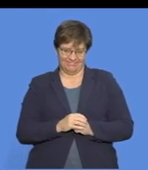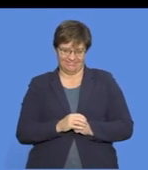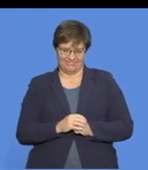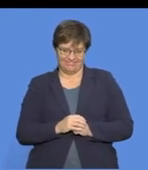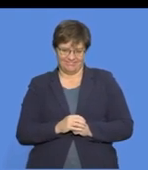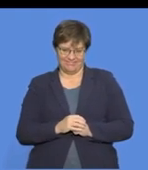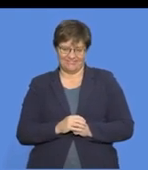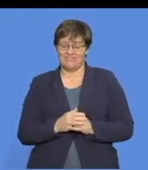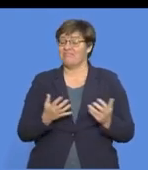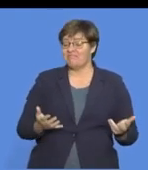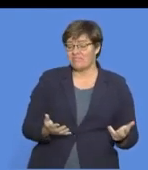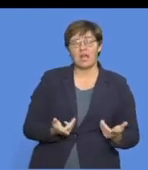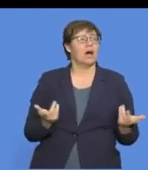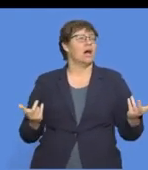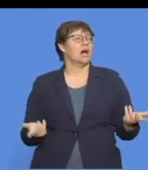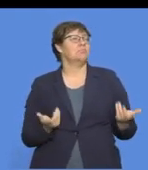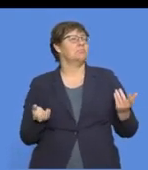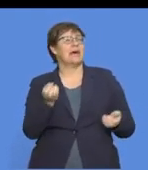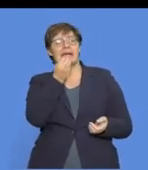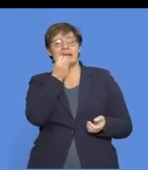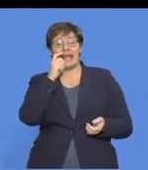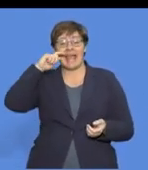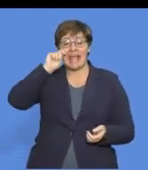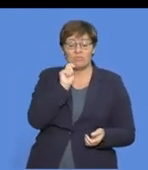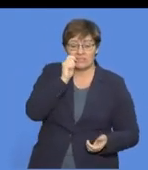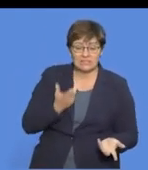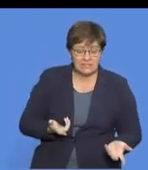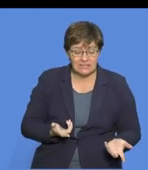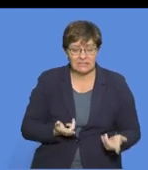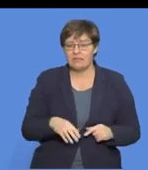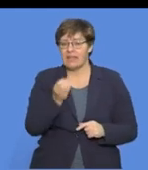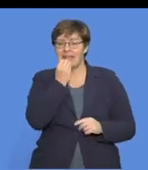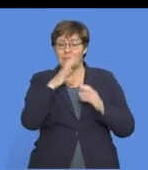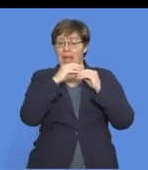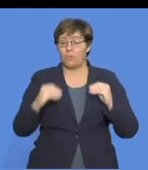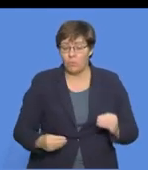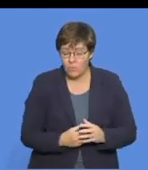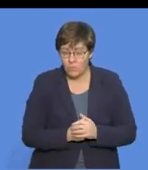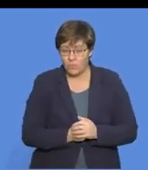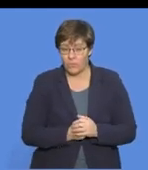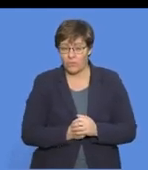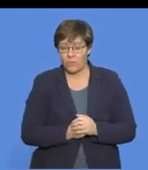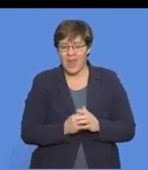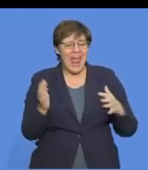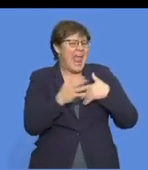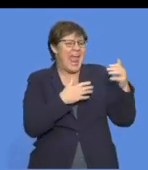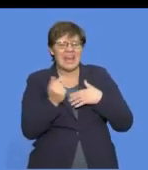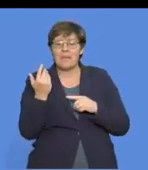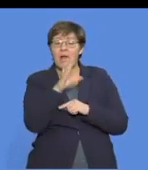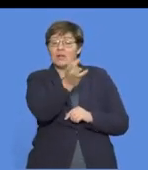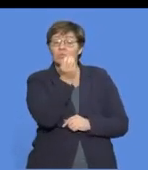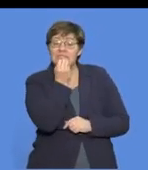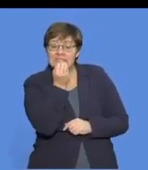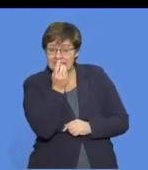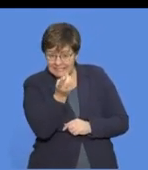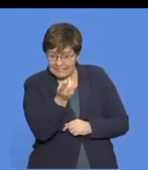When you eat a carrot, when you eat a mango, any plant part you eat is